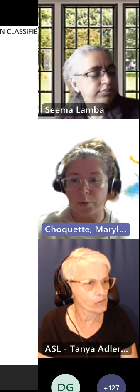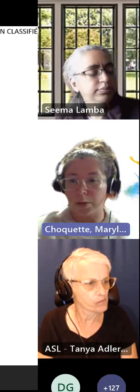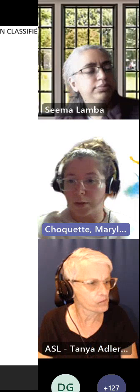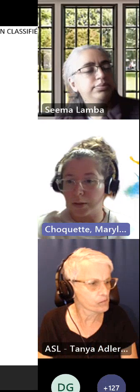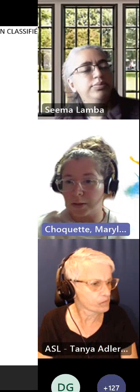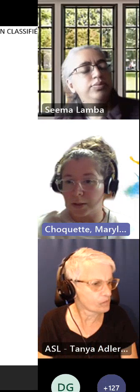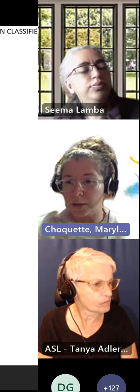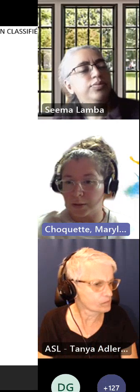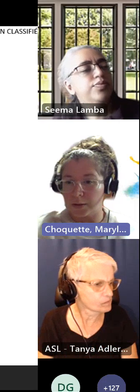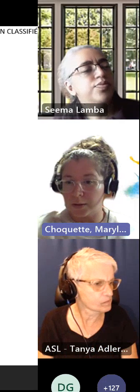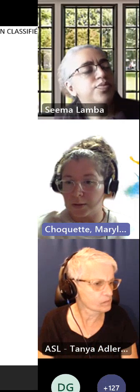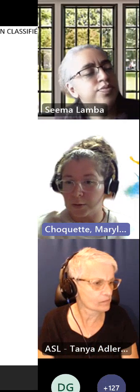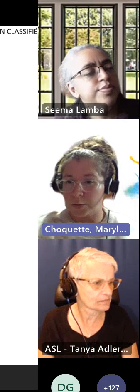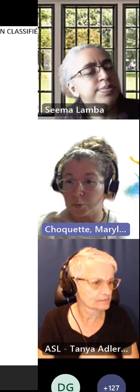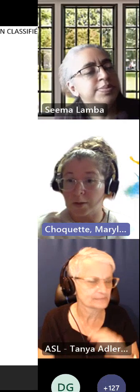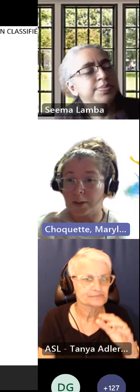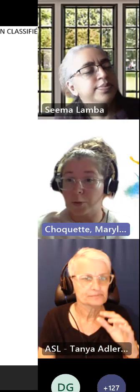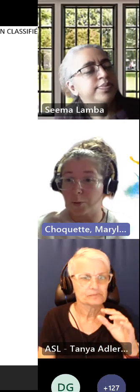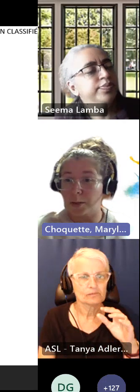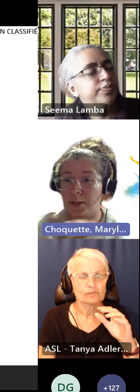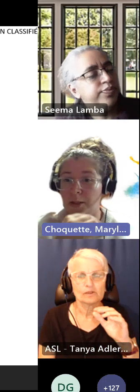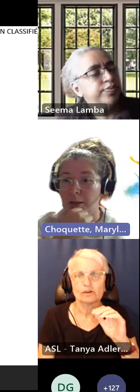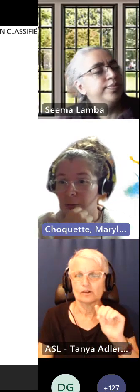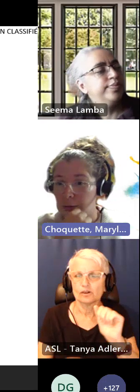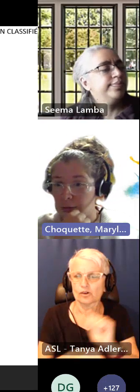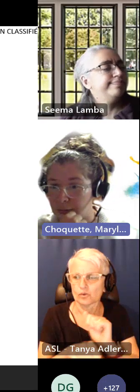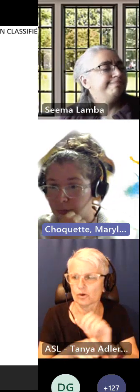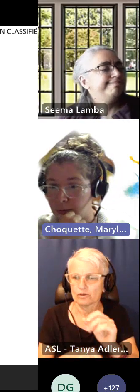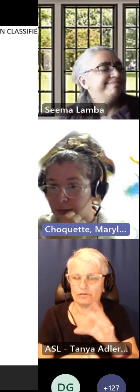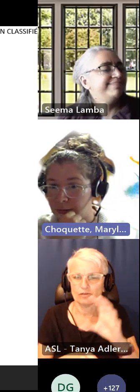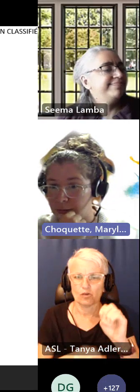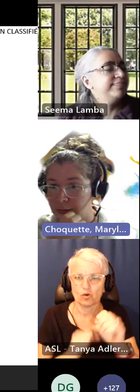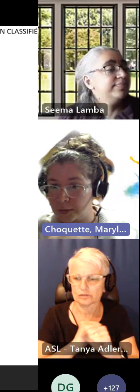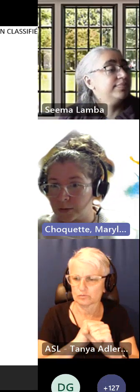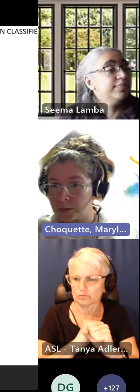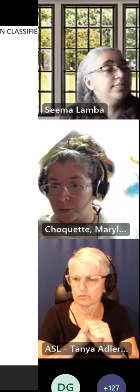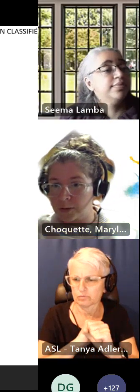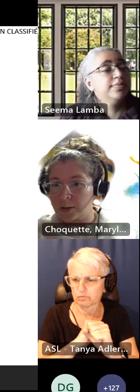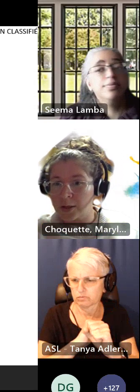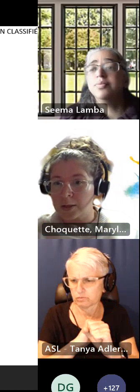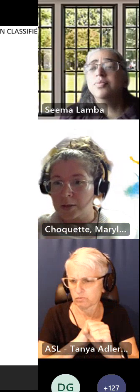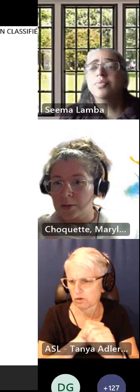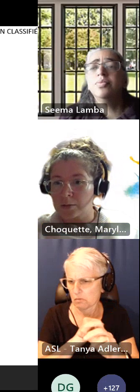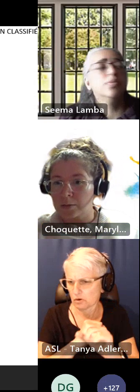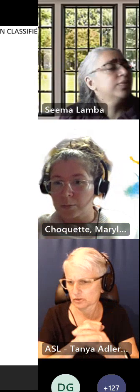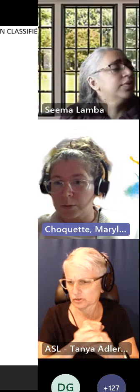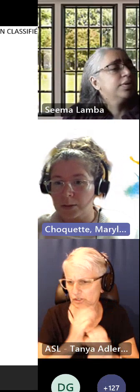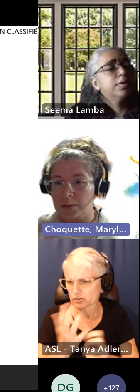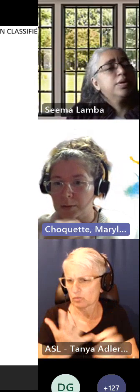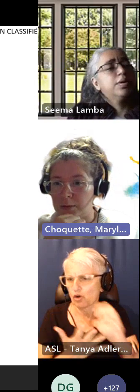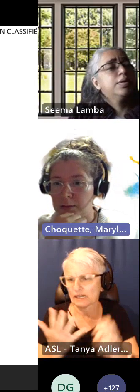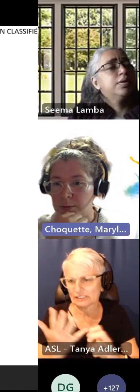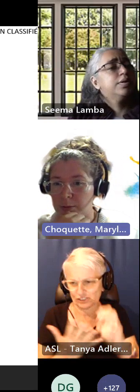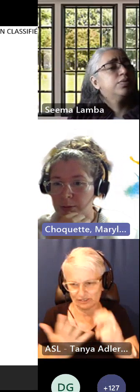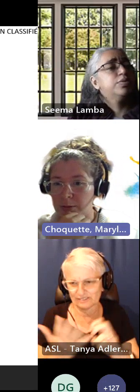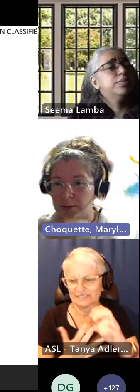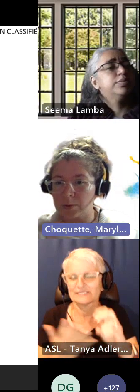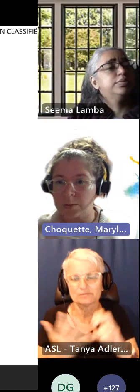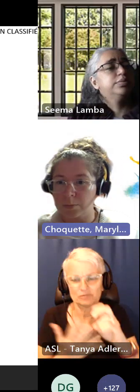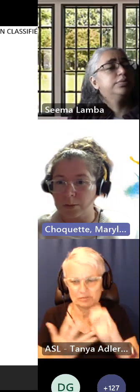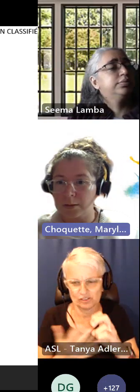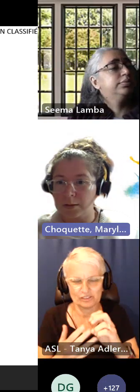Workforce promotions, and this is also one that could be a debate. I'm hoping you can speak to this